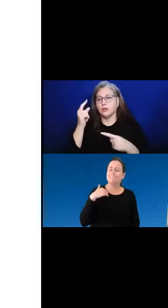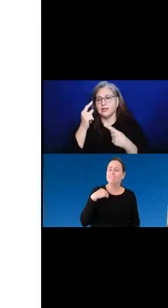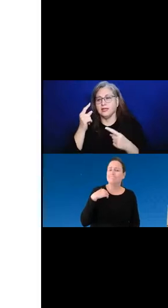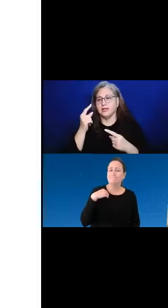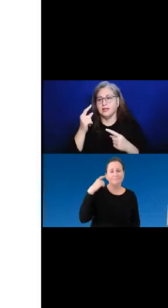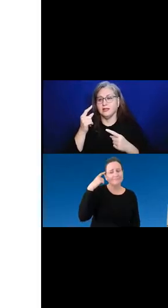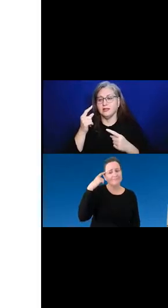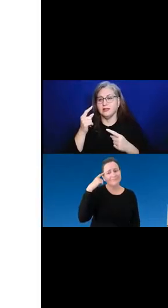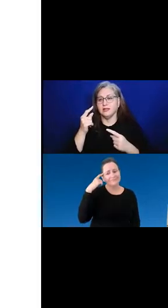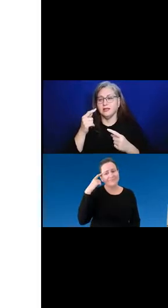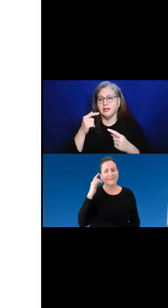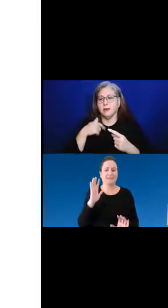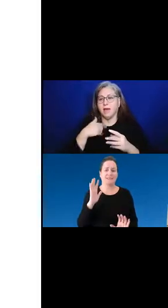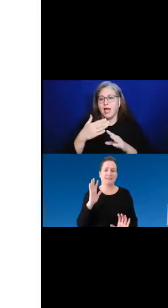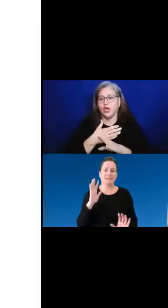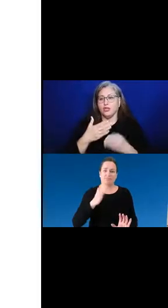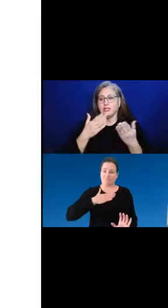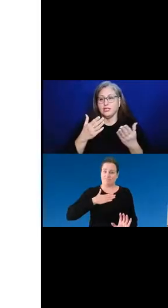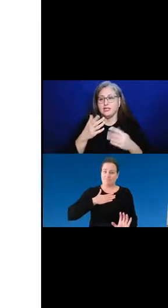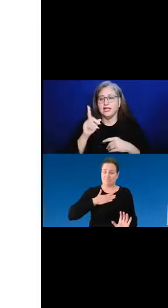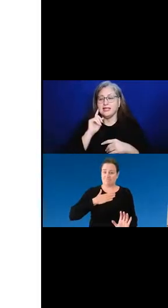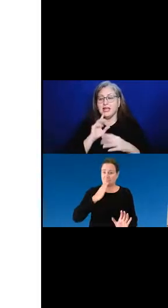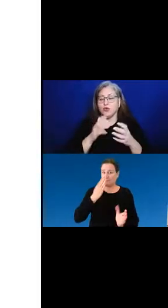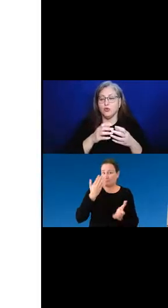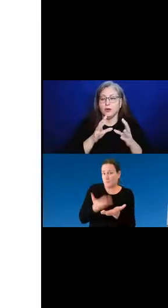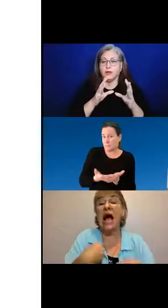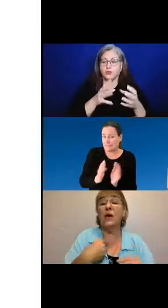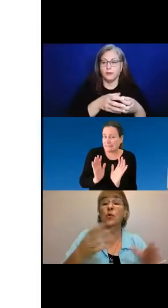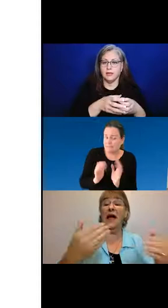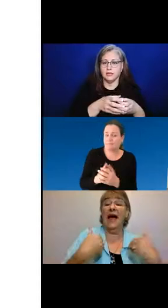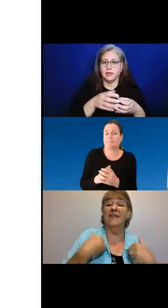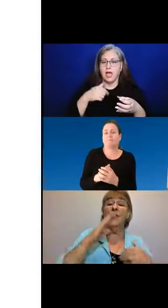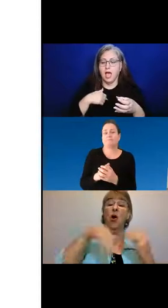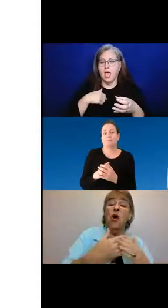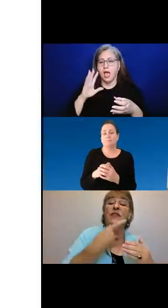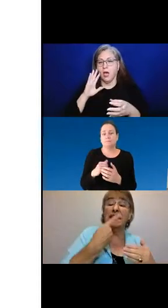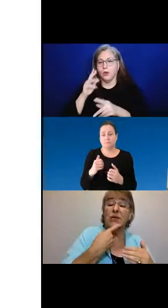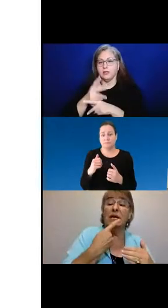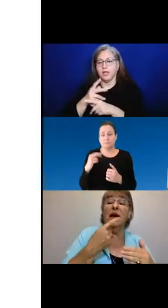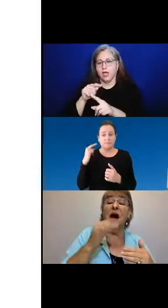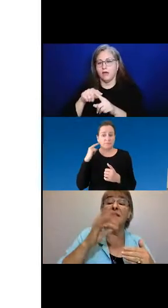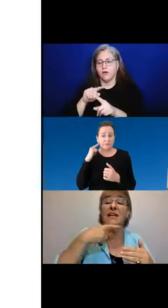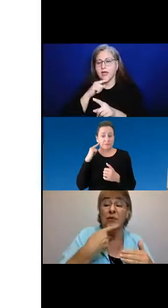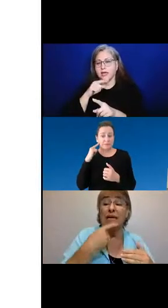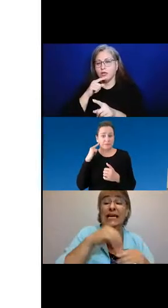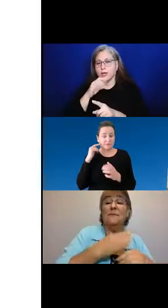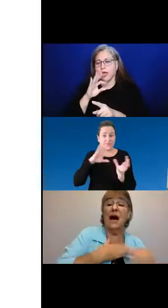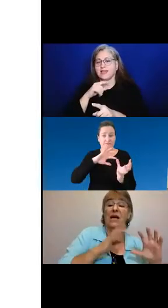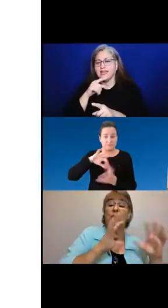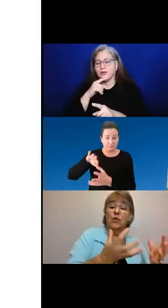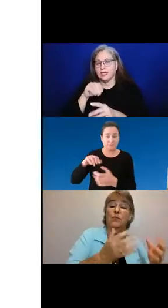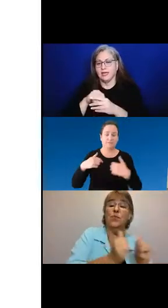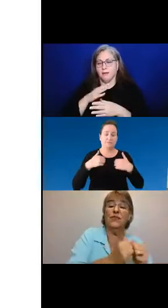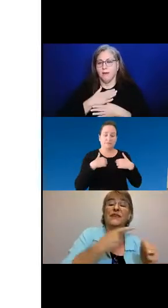my suggestion is that the deaf group meets and I will have all the hearing of hearing in